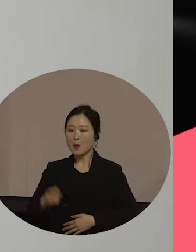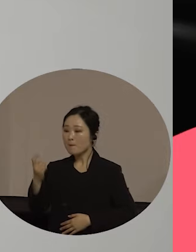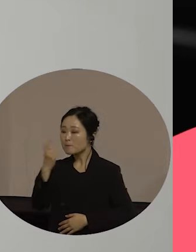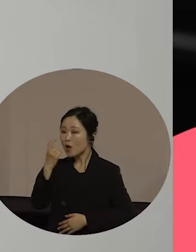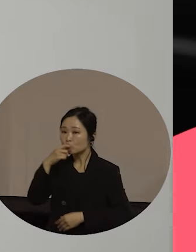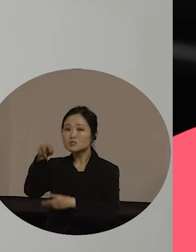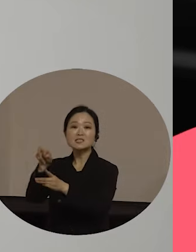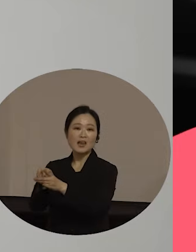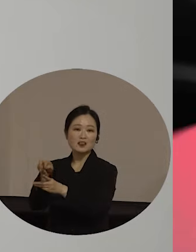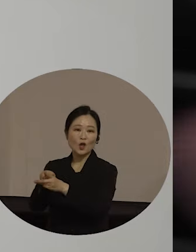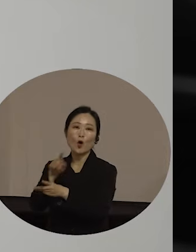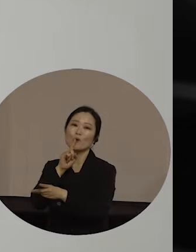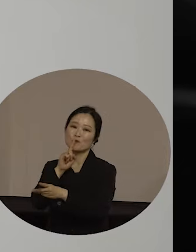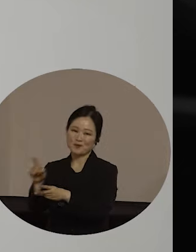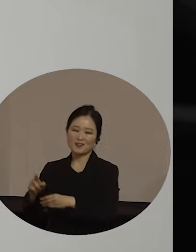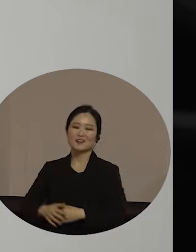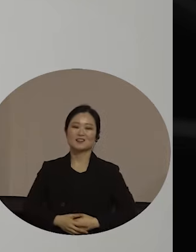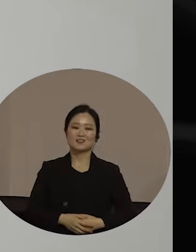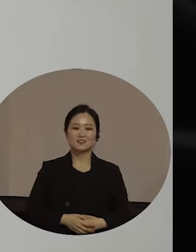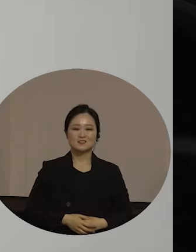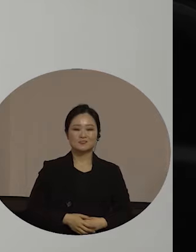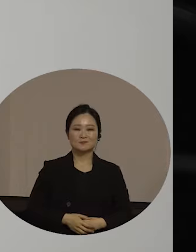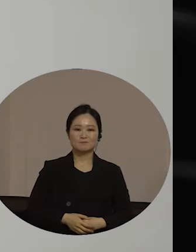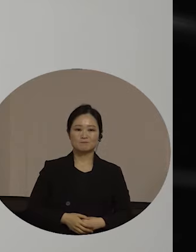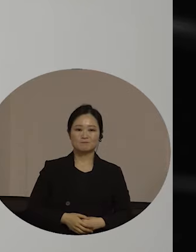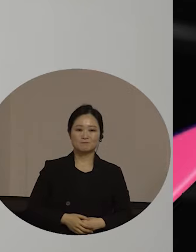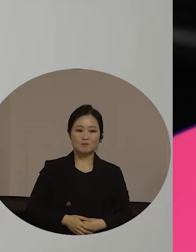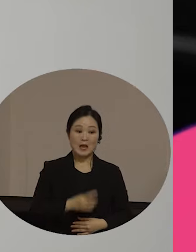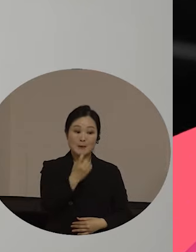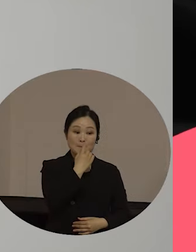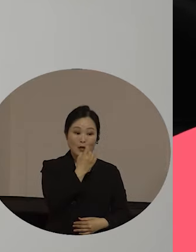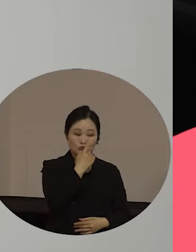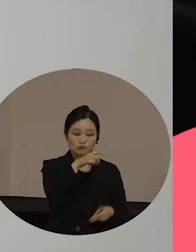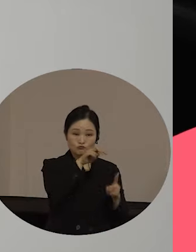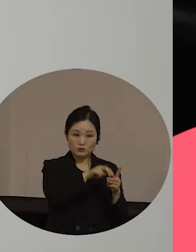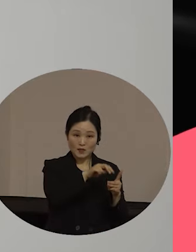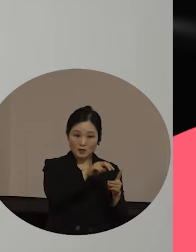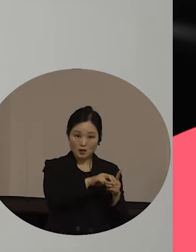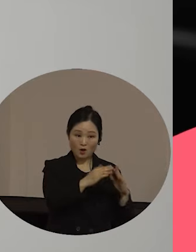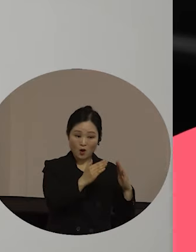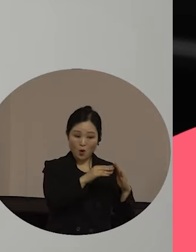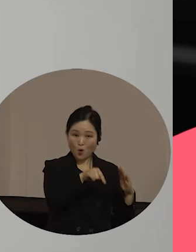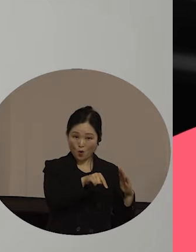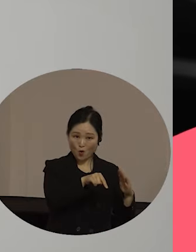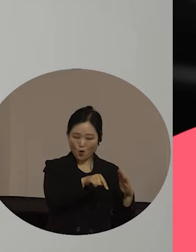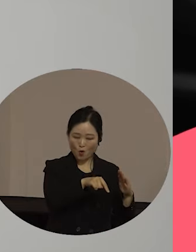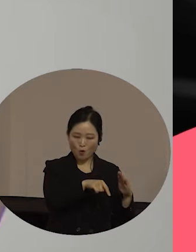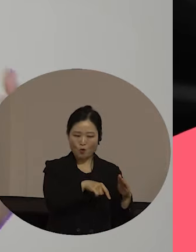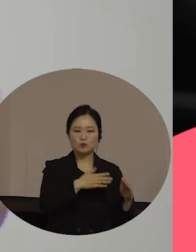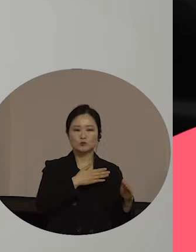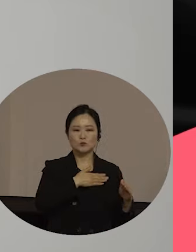biggest cultural center of the region. That just as a comparison to the school being the